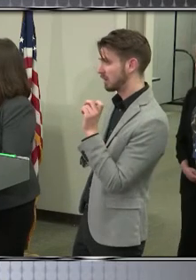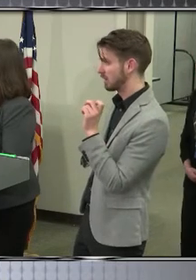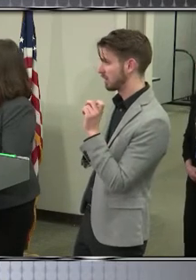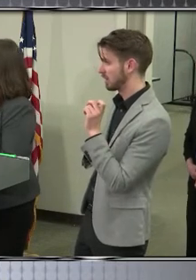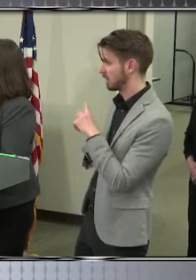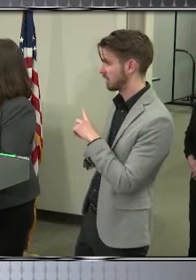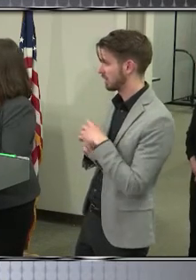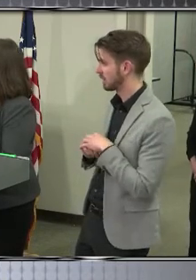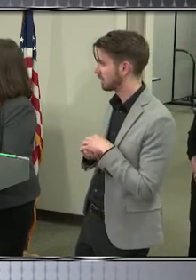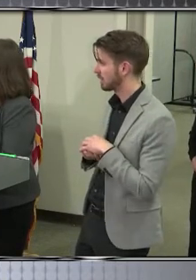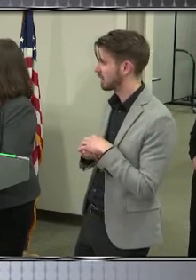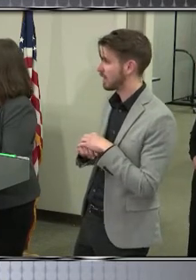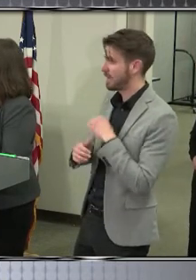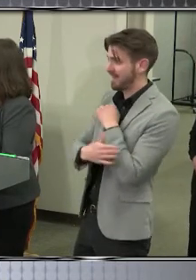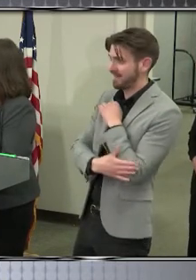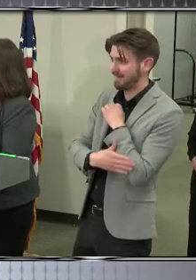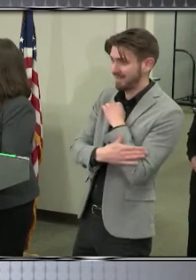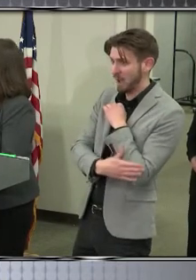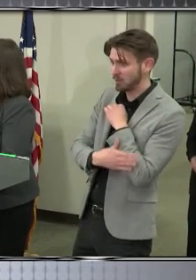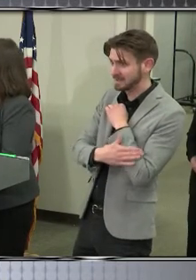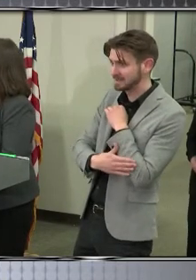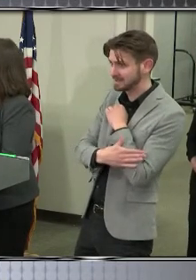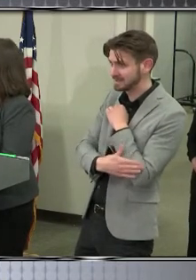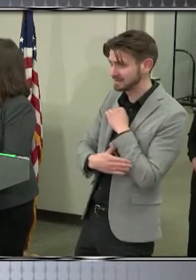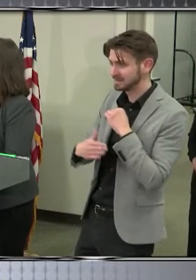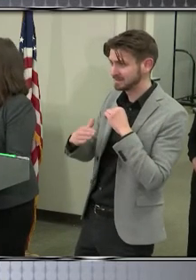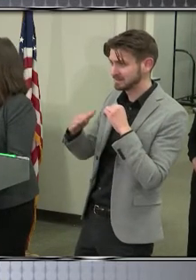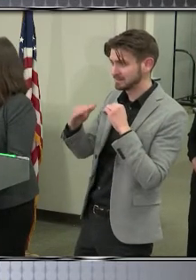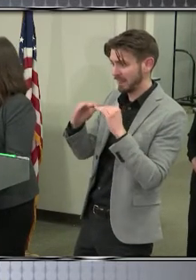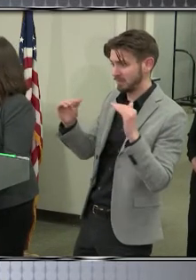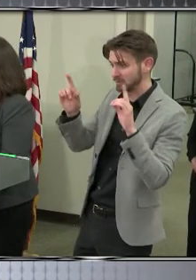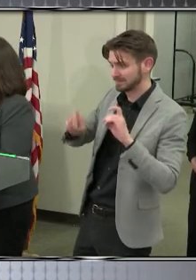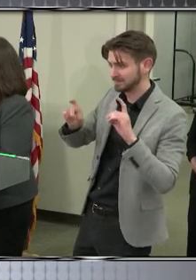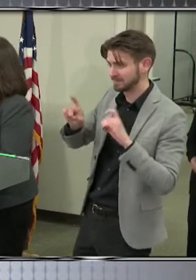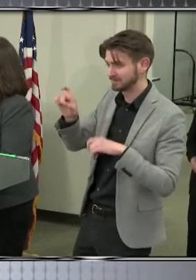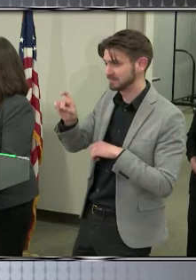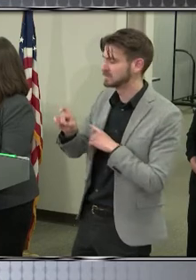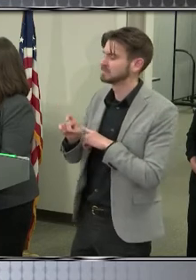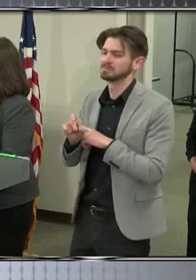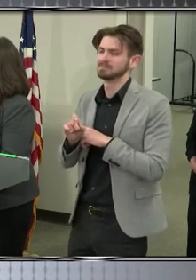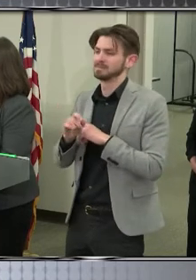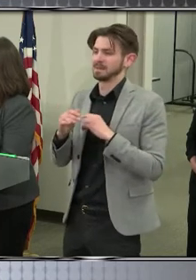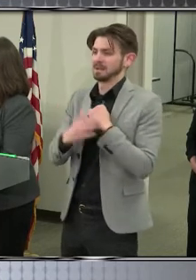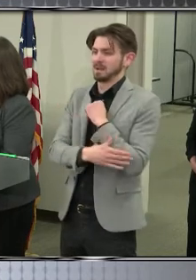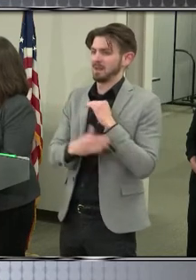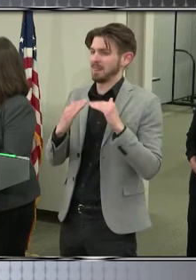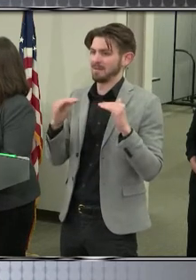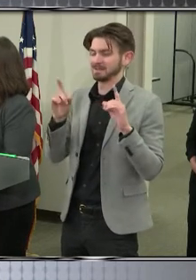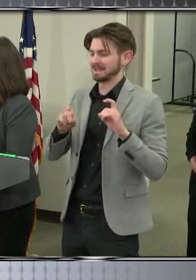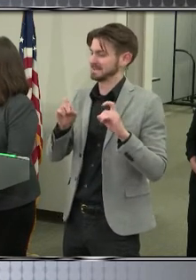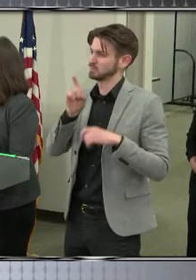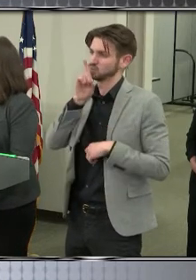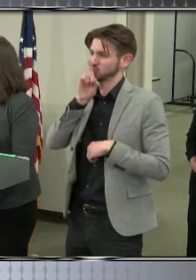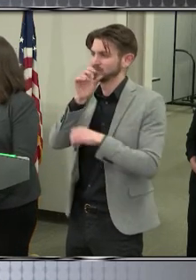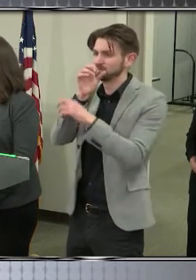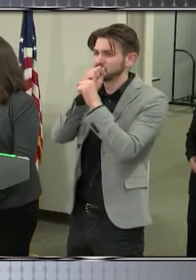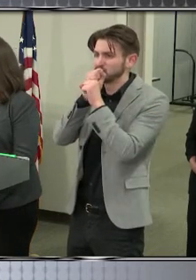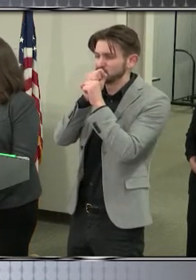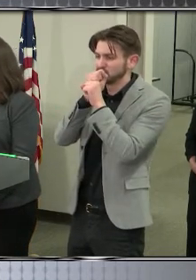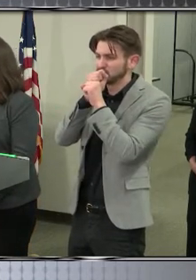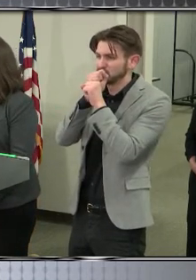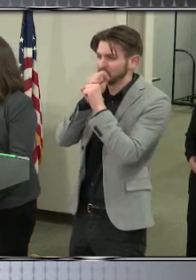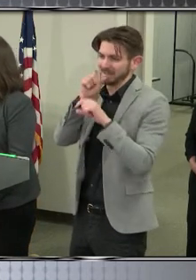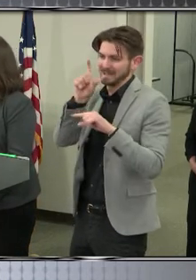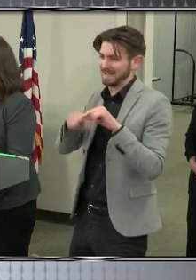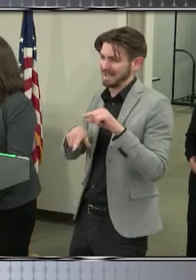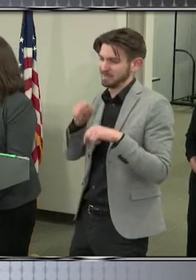at this point to county level testing data because, for one thing, that is confidential information for the people who are being